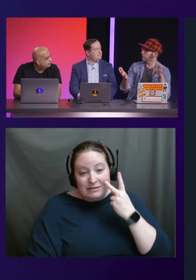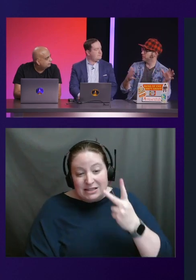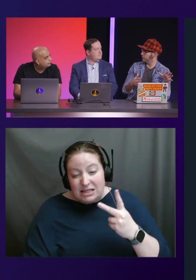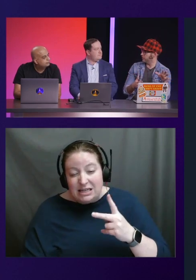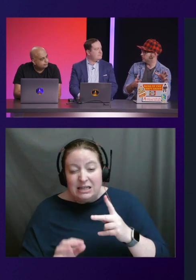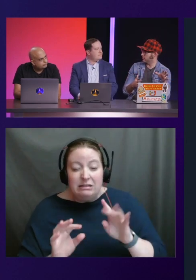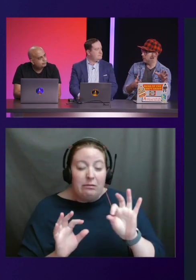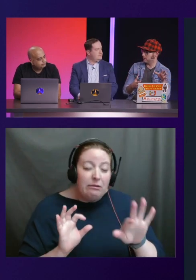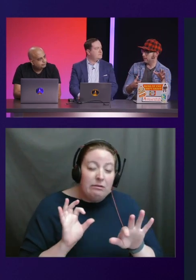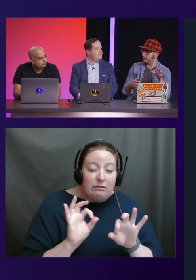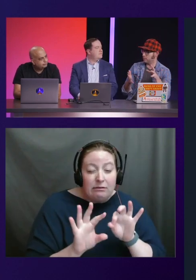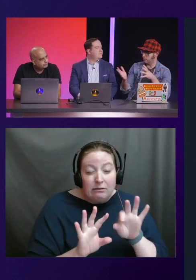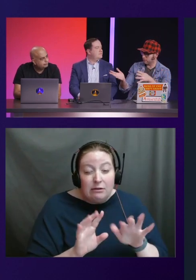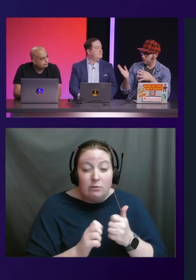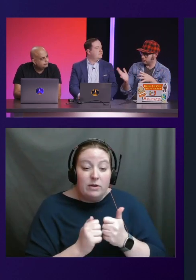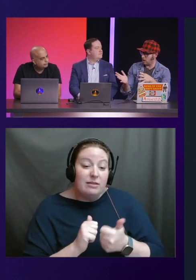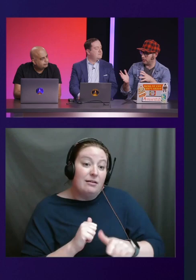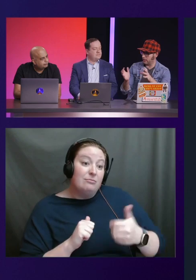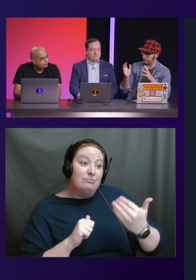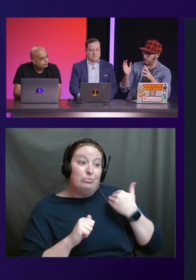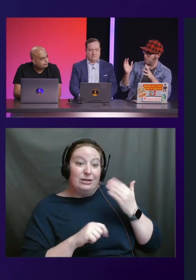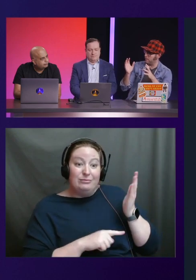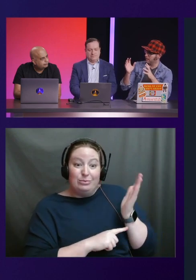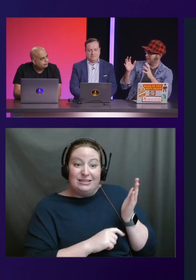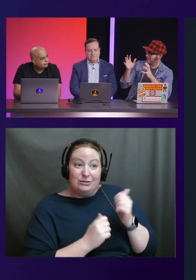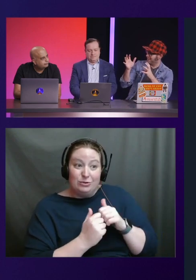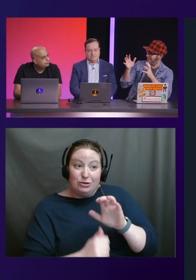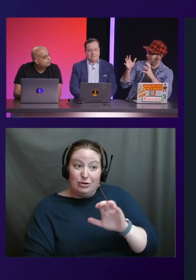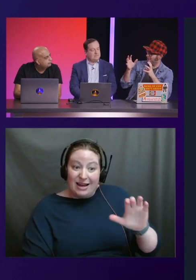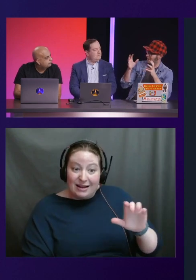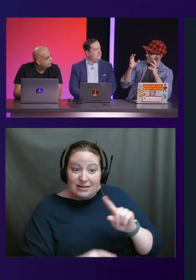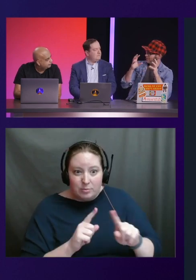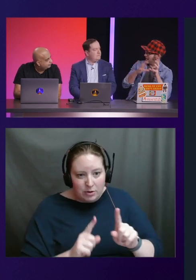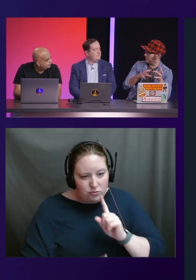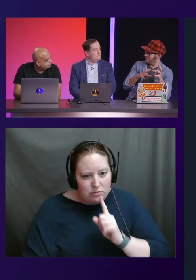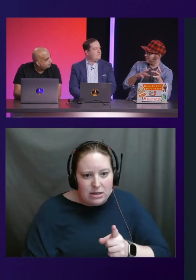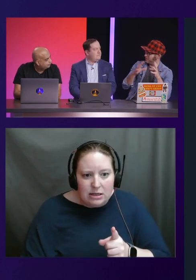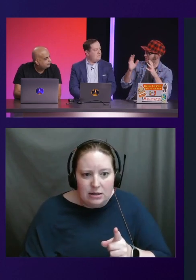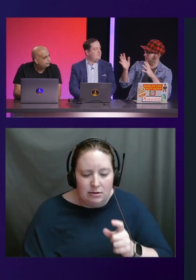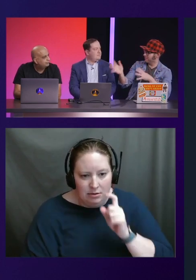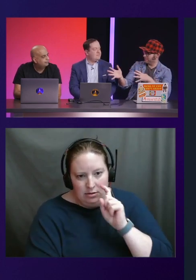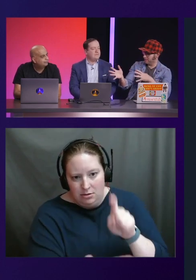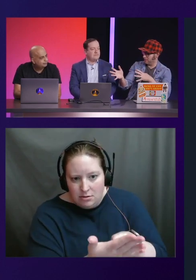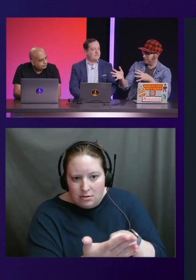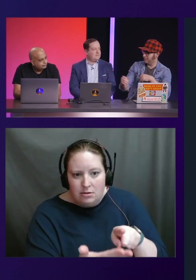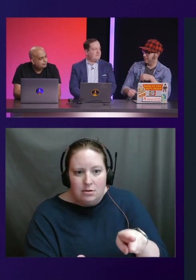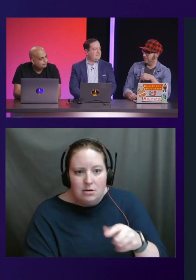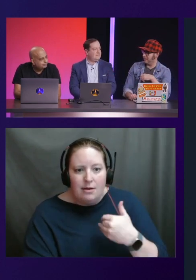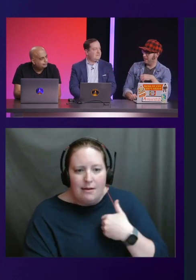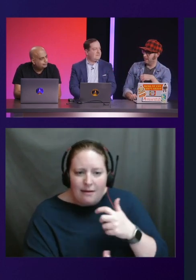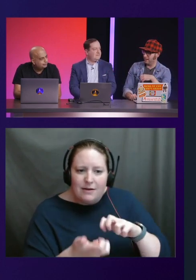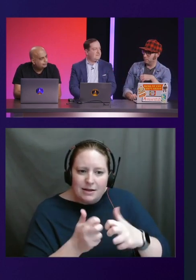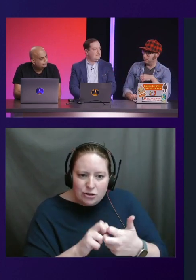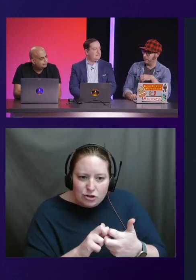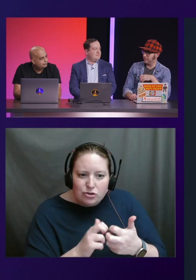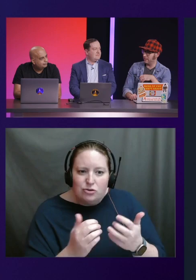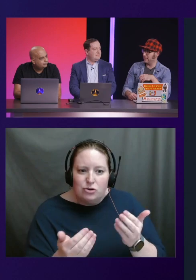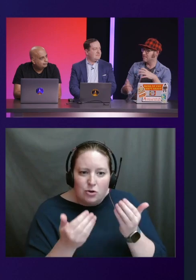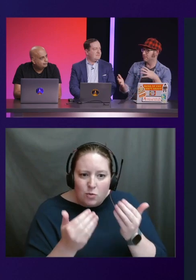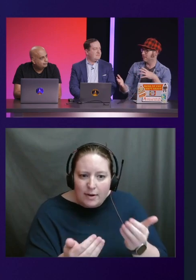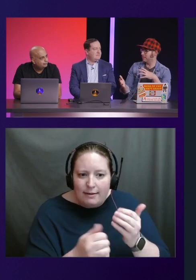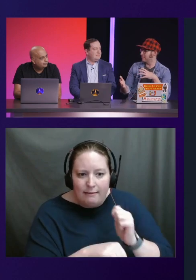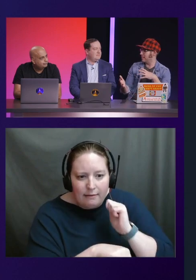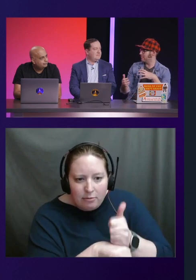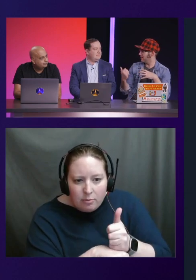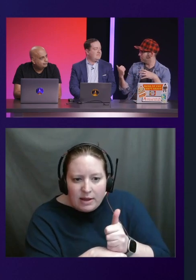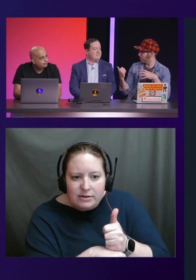our other sessions with CodeCatalyst, but we really saw it like from, you got the issue, you went and implemented it,